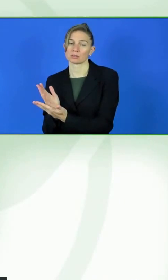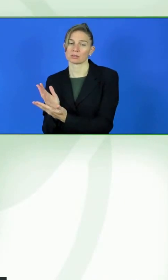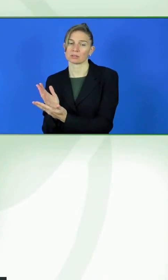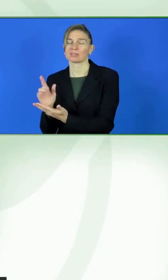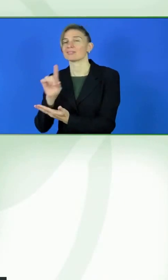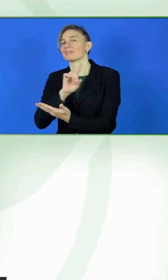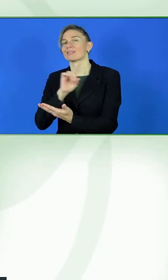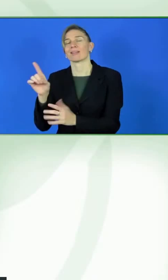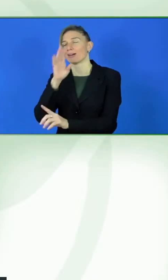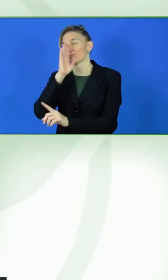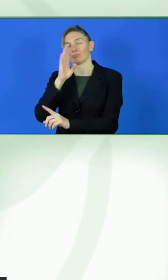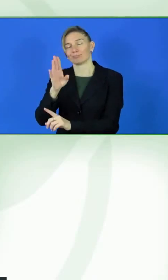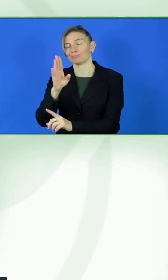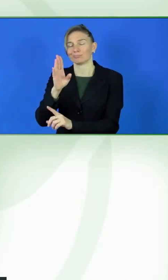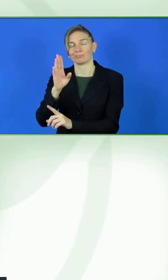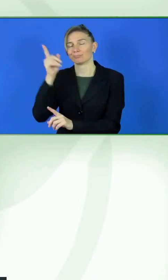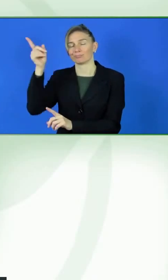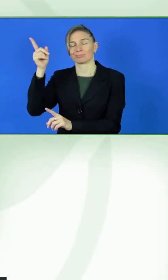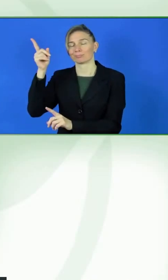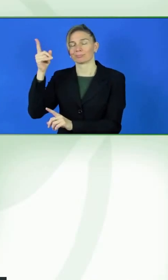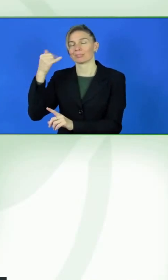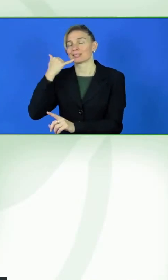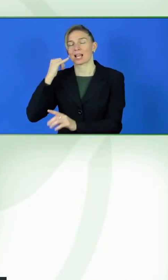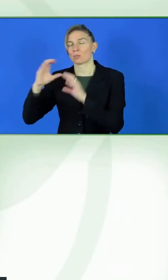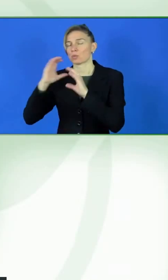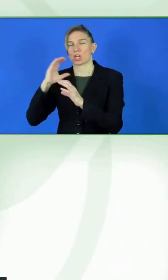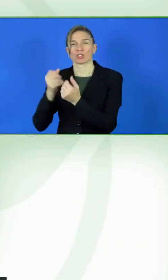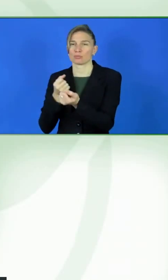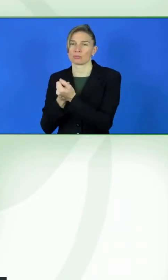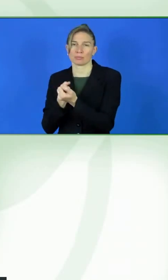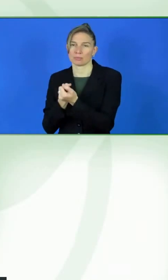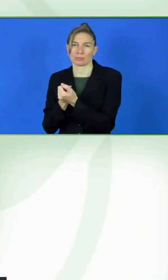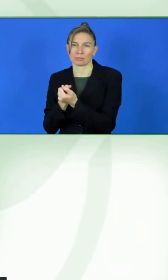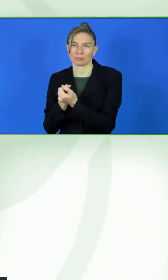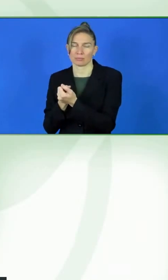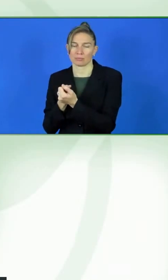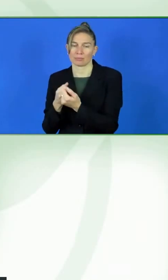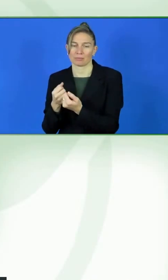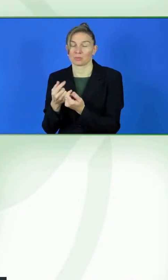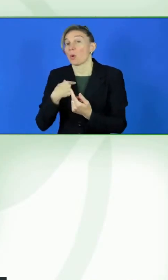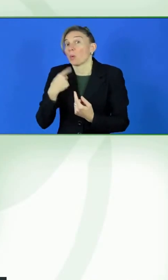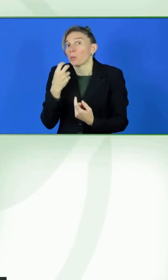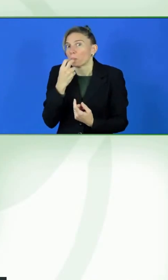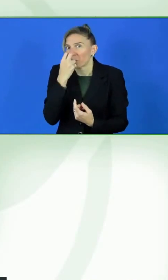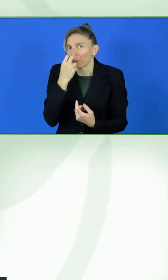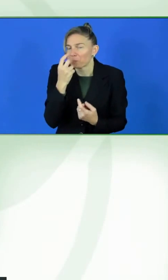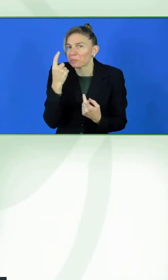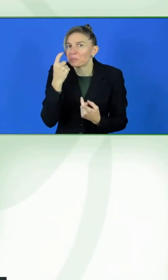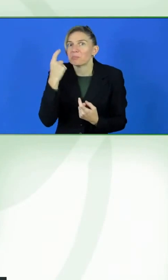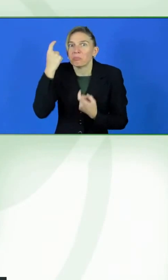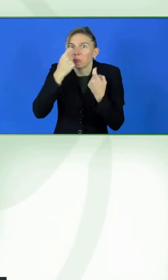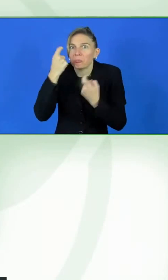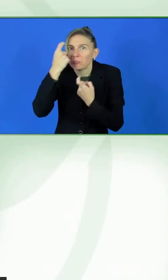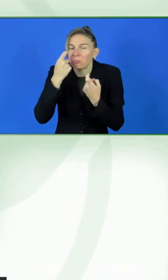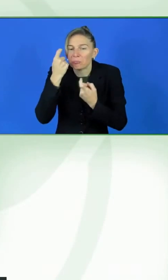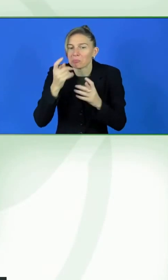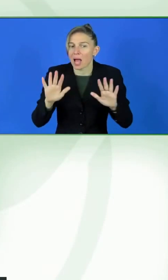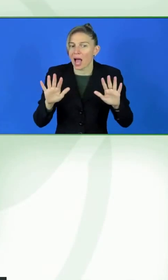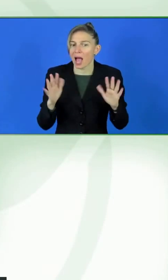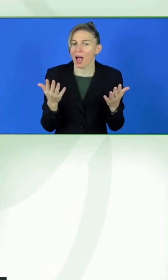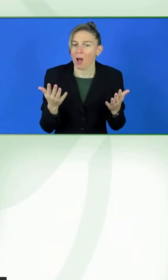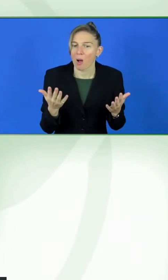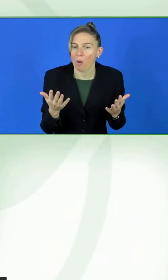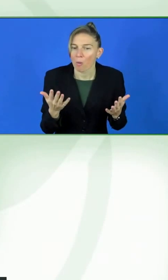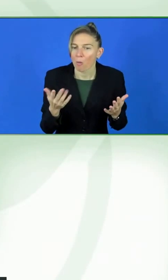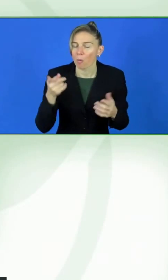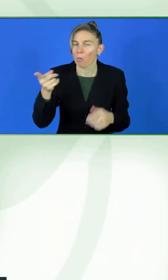by telecommunication scheme. So I'm just wondering how this can be done in Spain, and